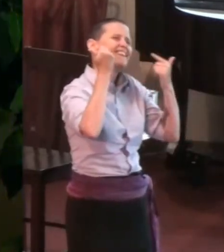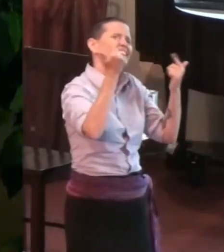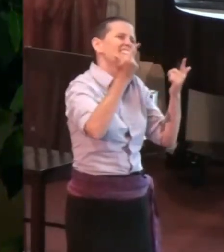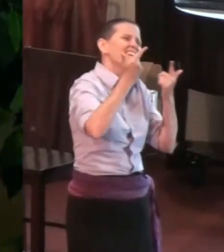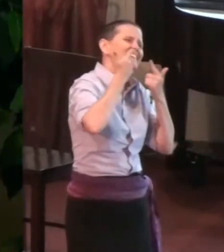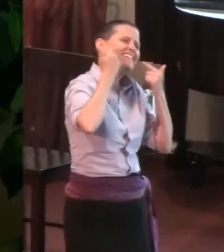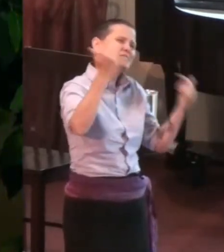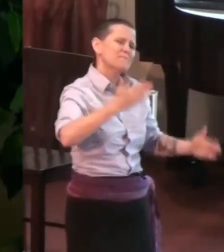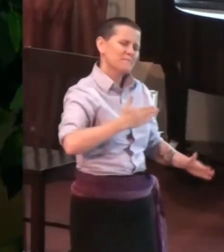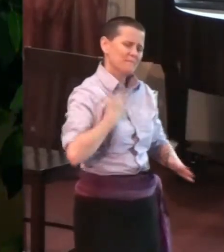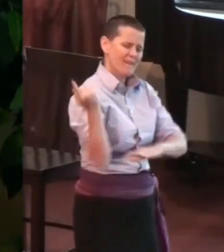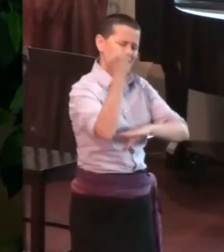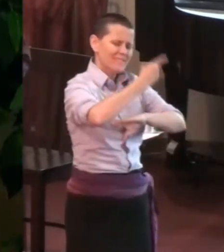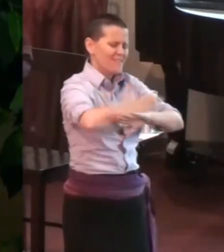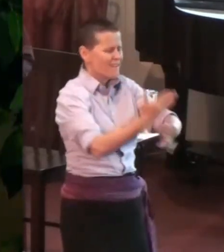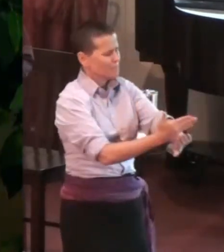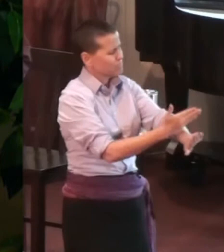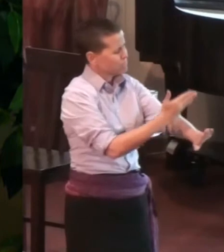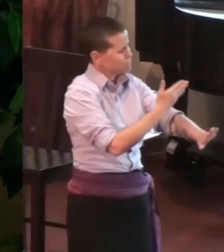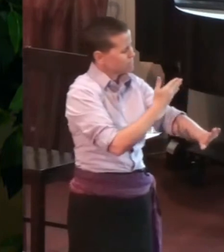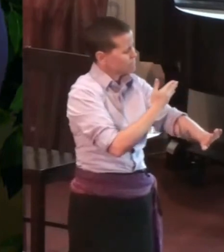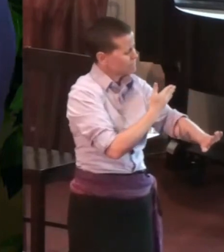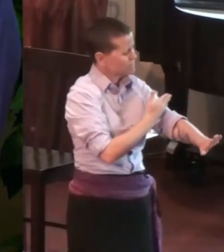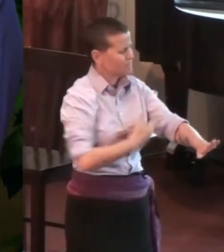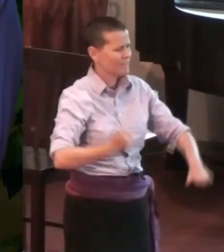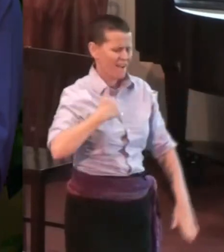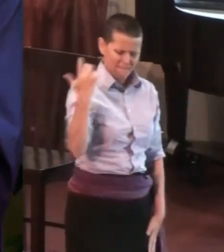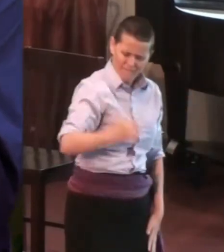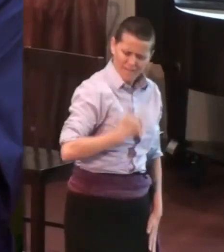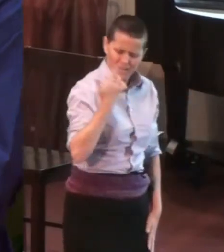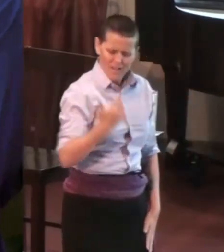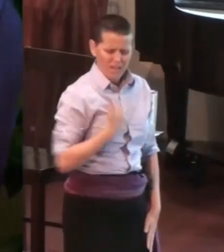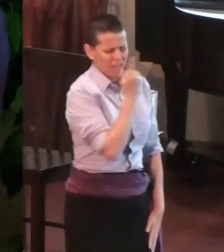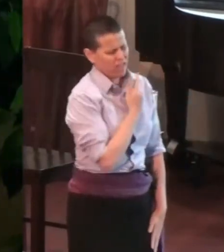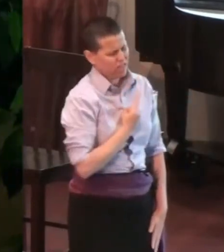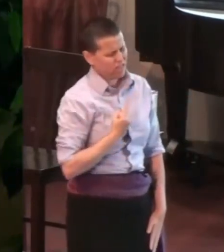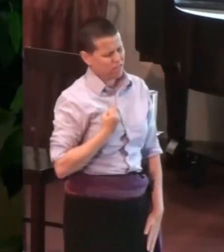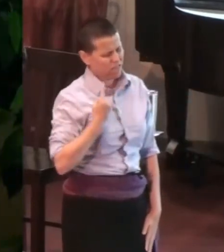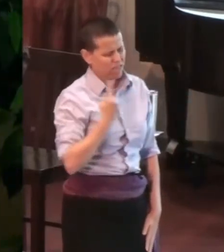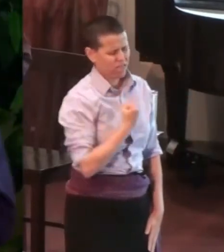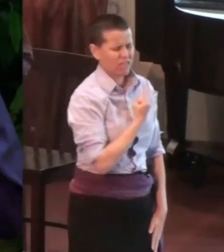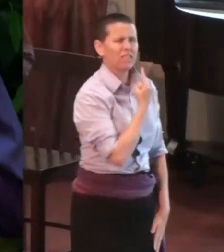my day. When I'm all alone, your hand